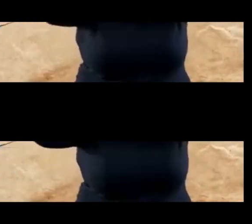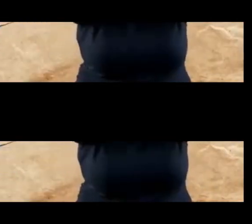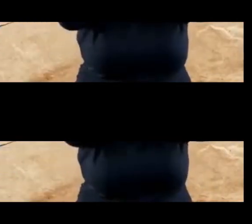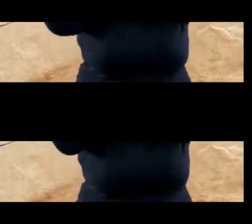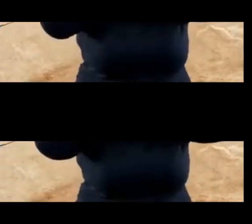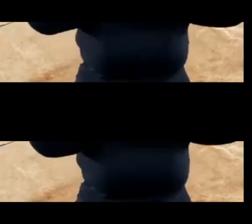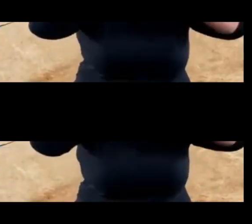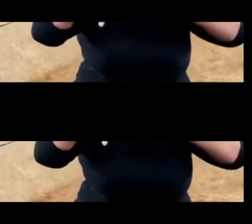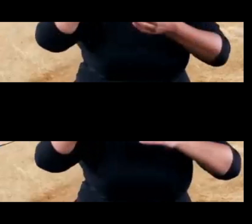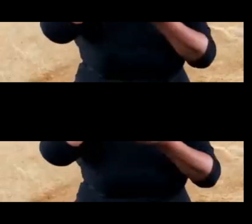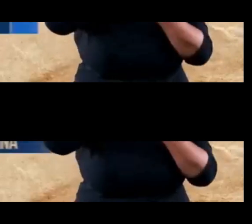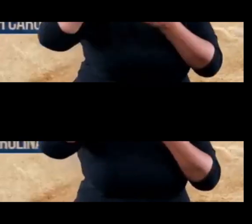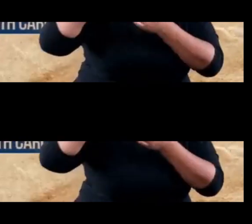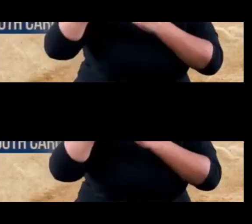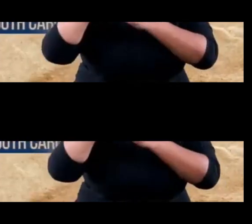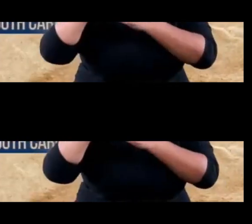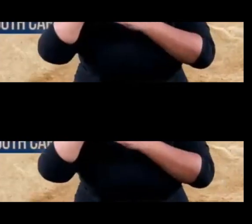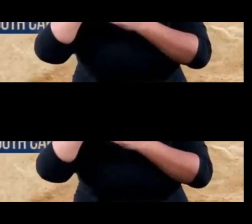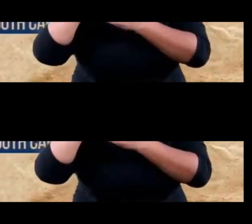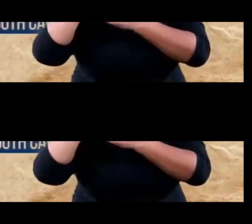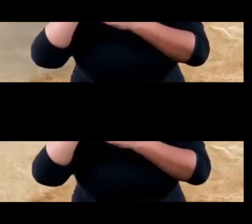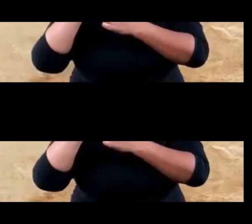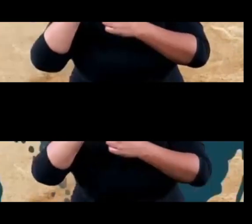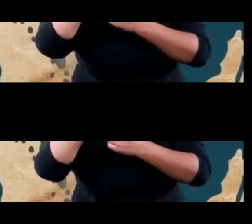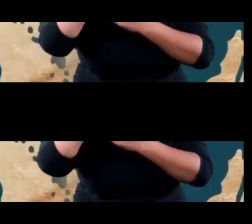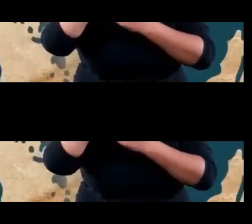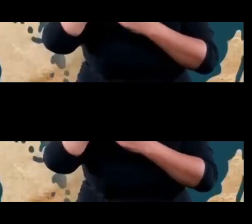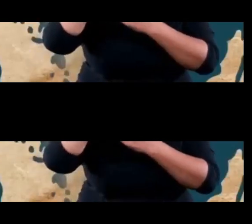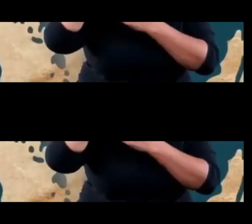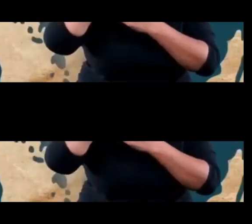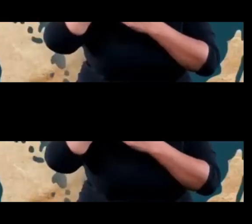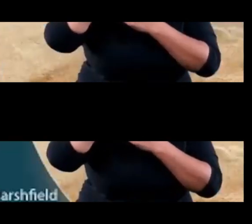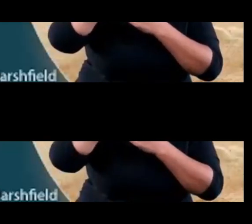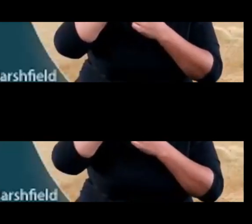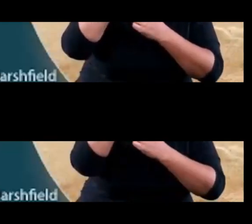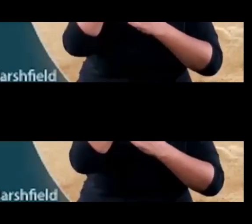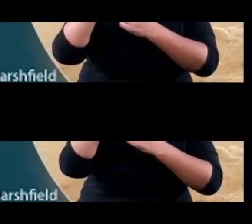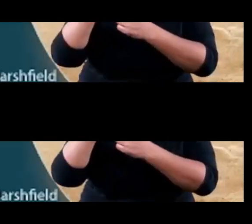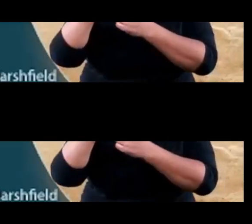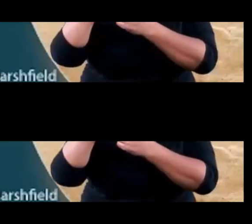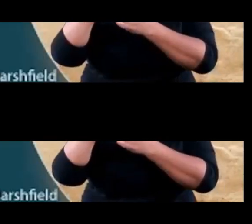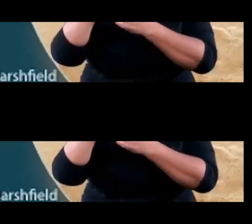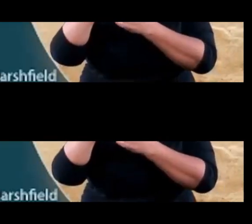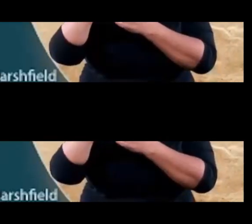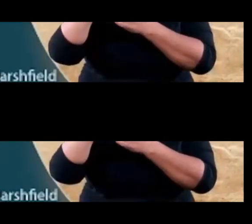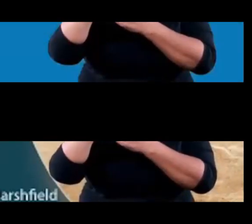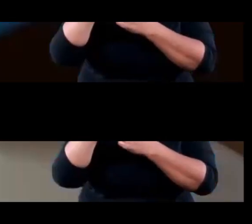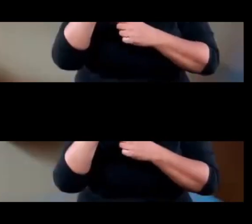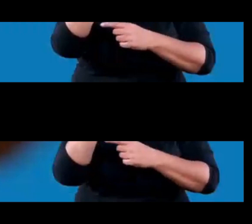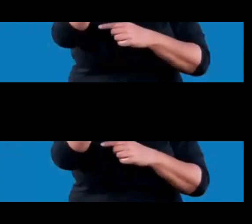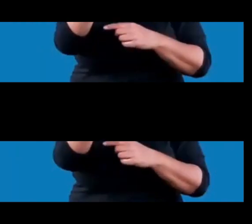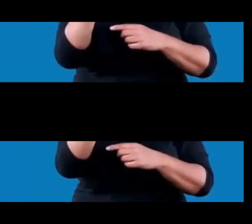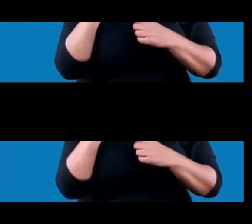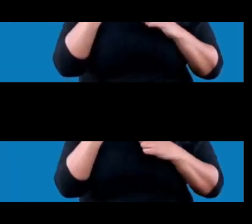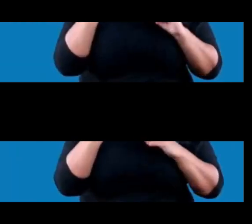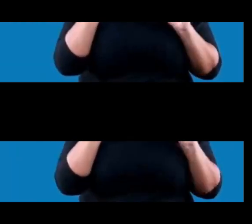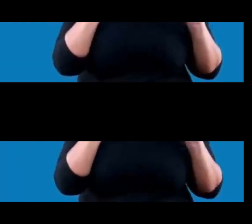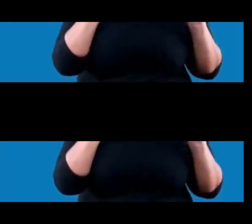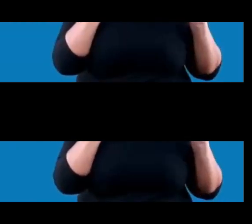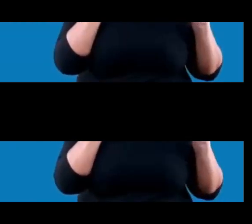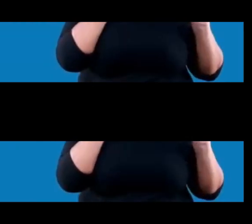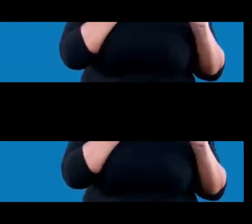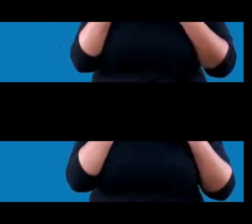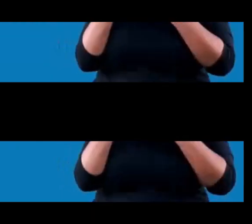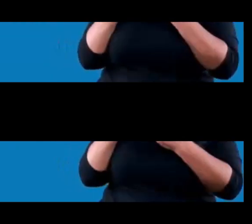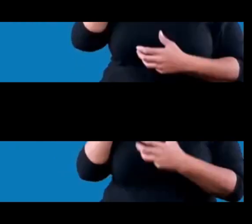New York, Charleston, Annapolis, and Boston. But the colonists did not want